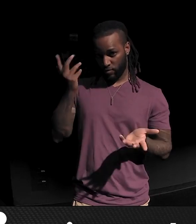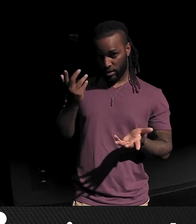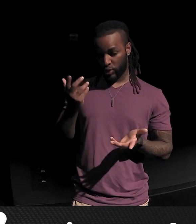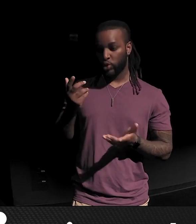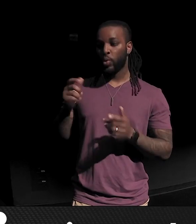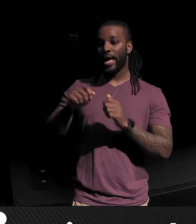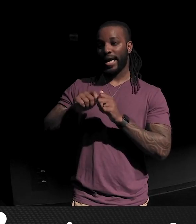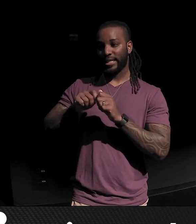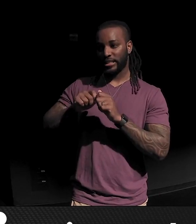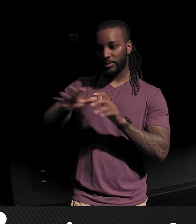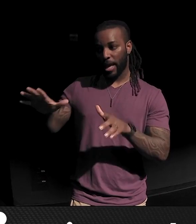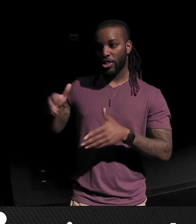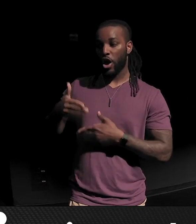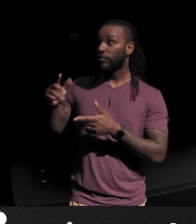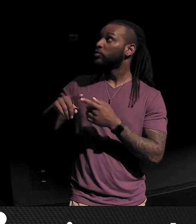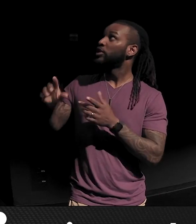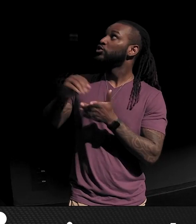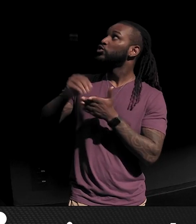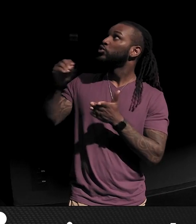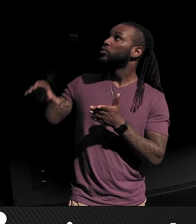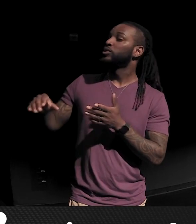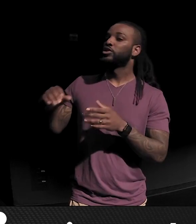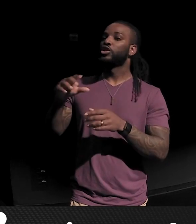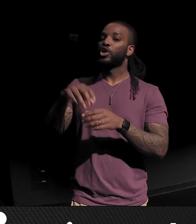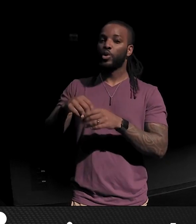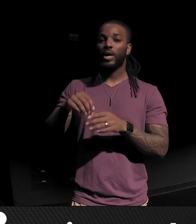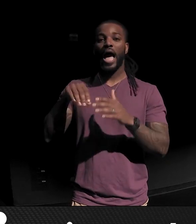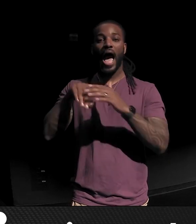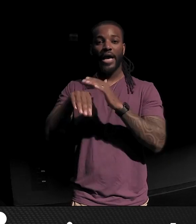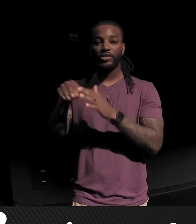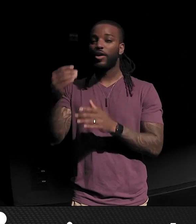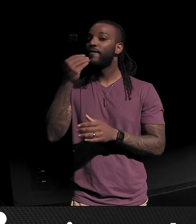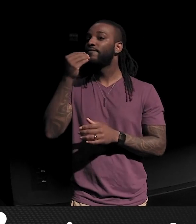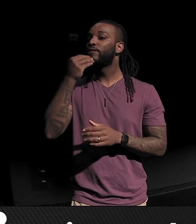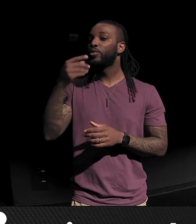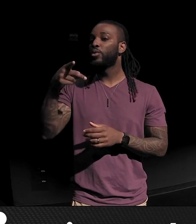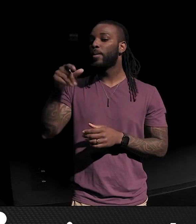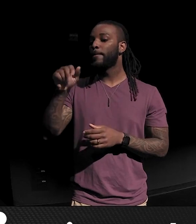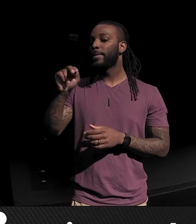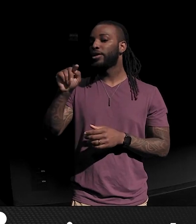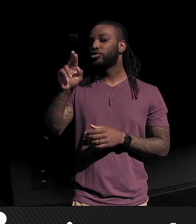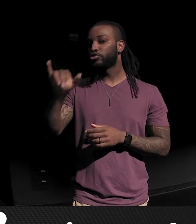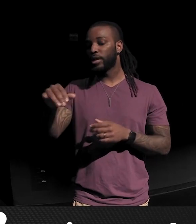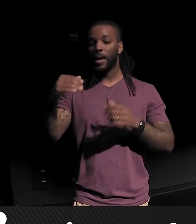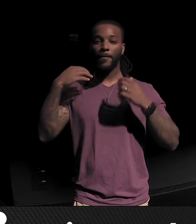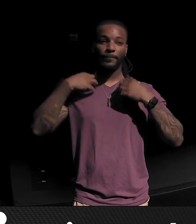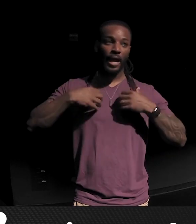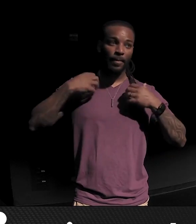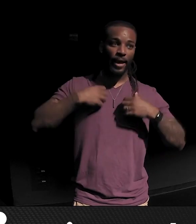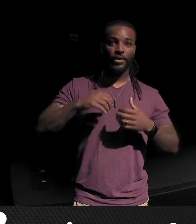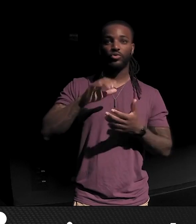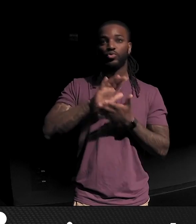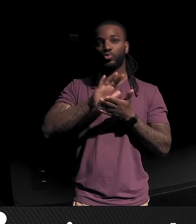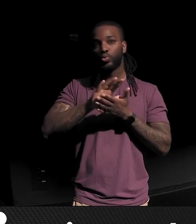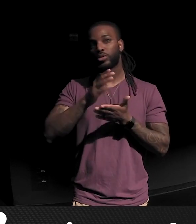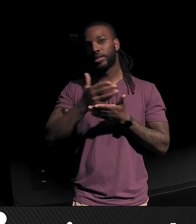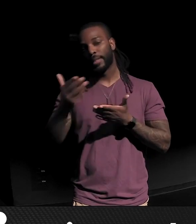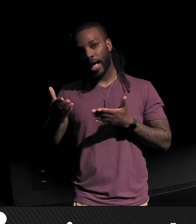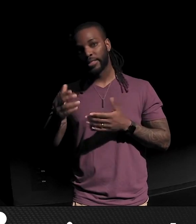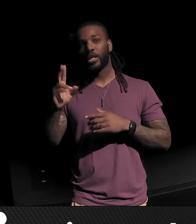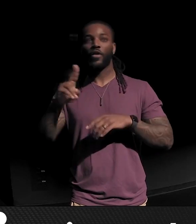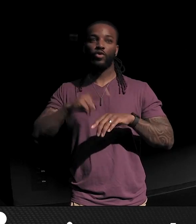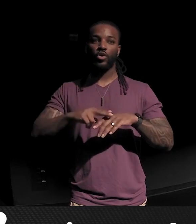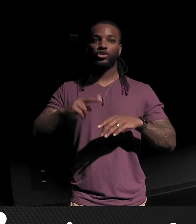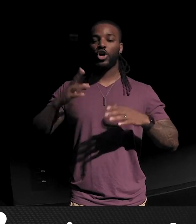to their students, which will now include access to their food pantry, backpacks, school supplies, and of course,